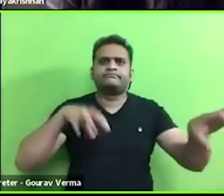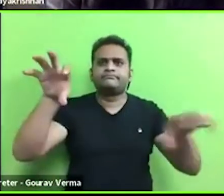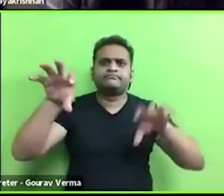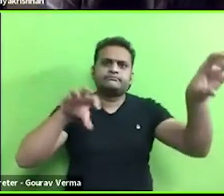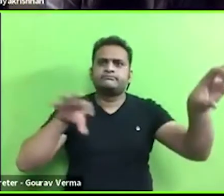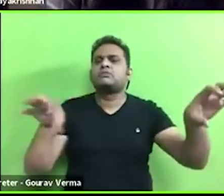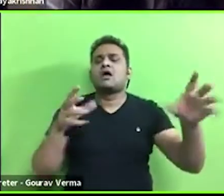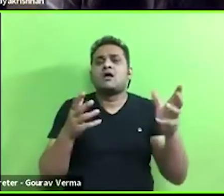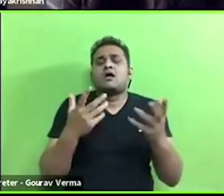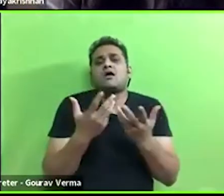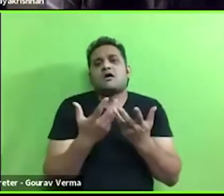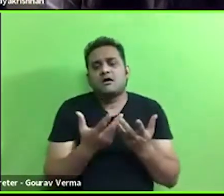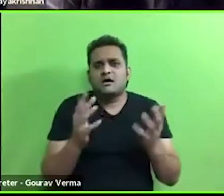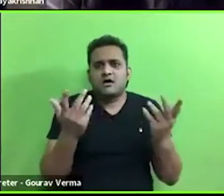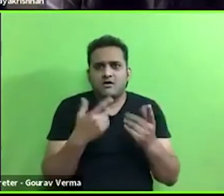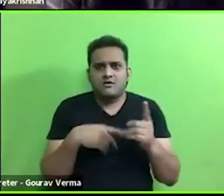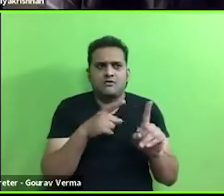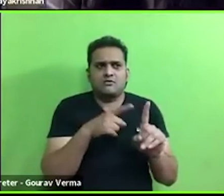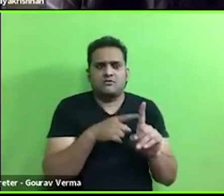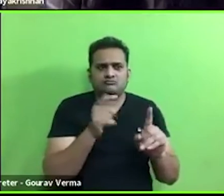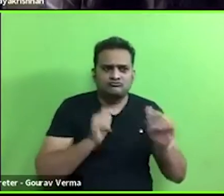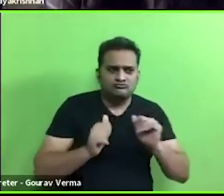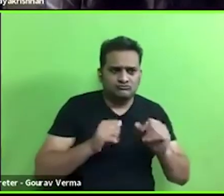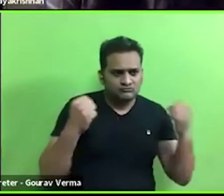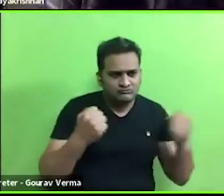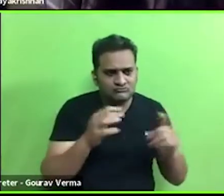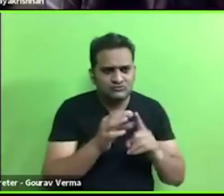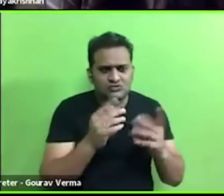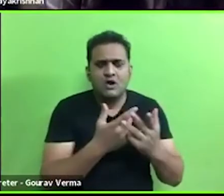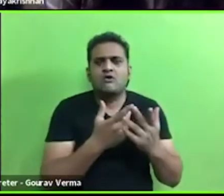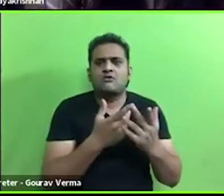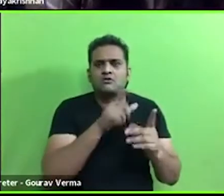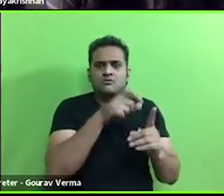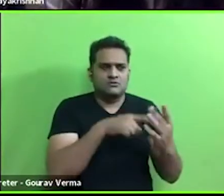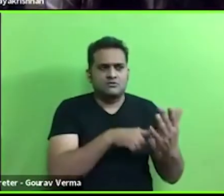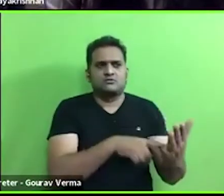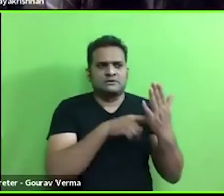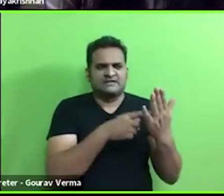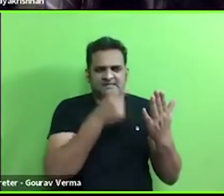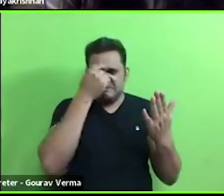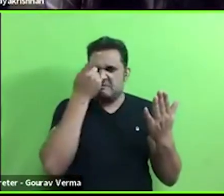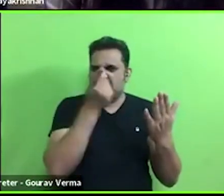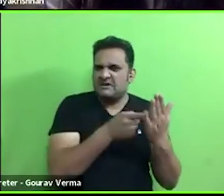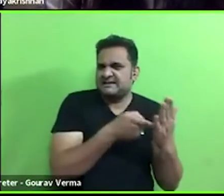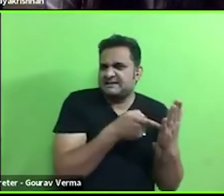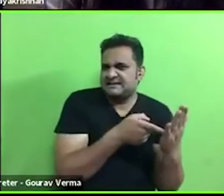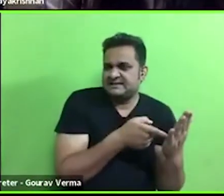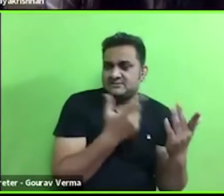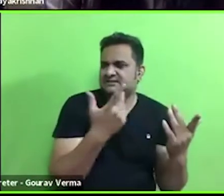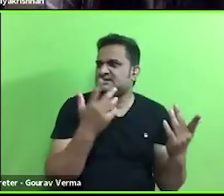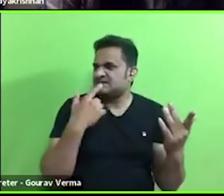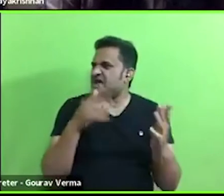how do I then problematize even the performance? Can I do that? Can the performance itself be problematized in the fashion to say, boss, there is a problem